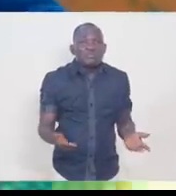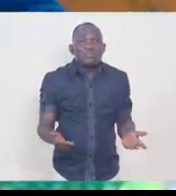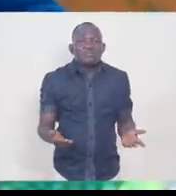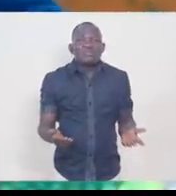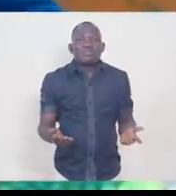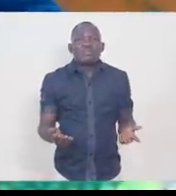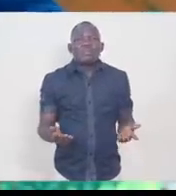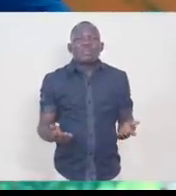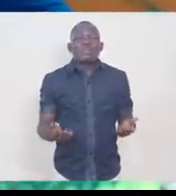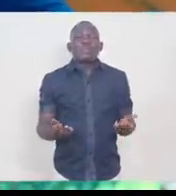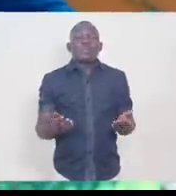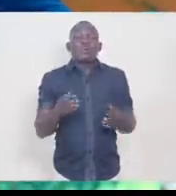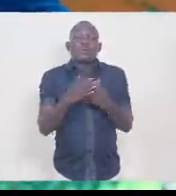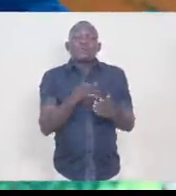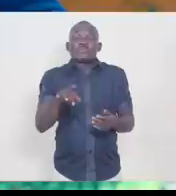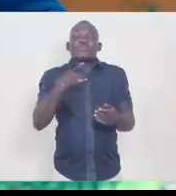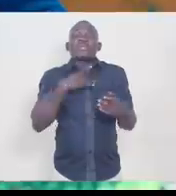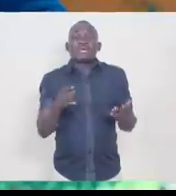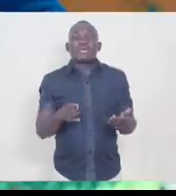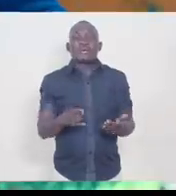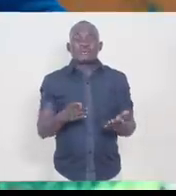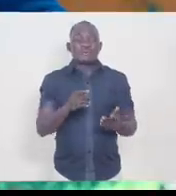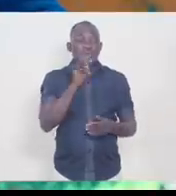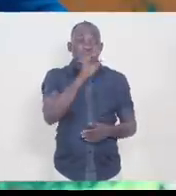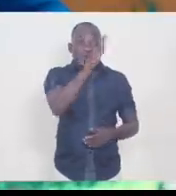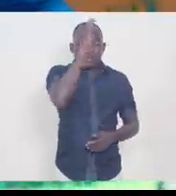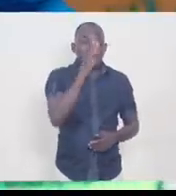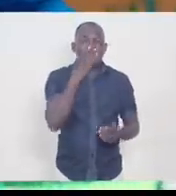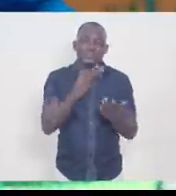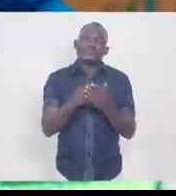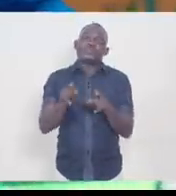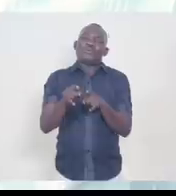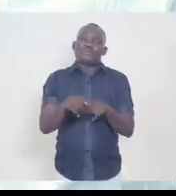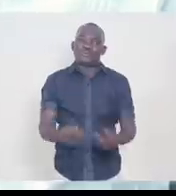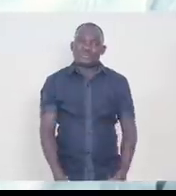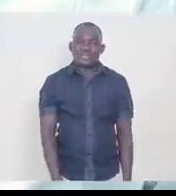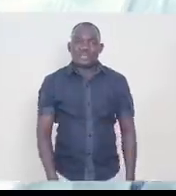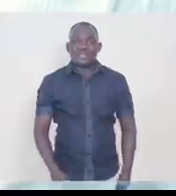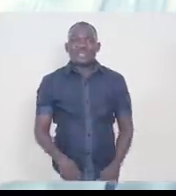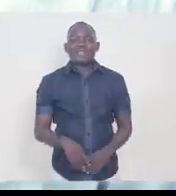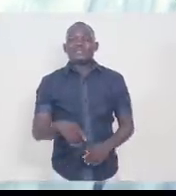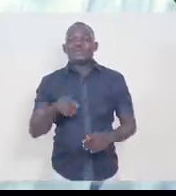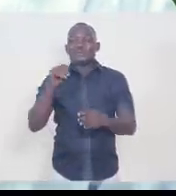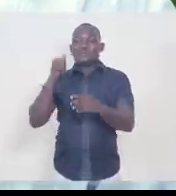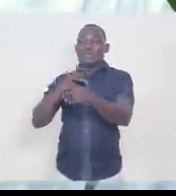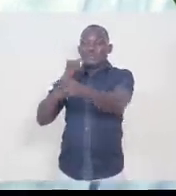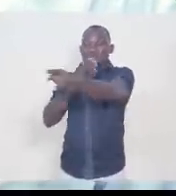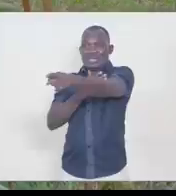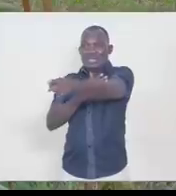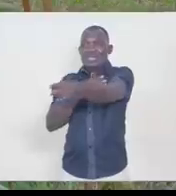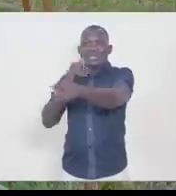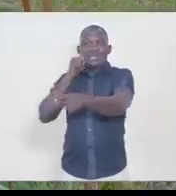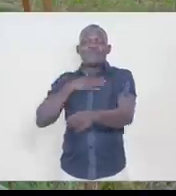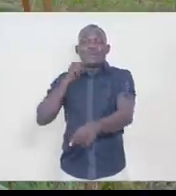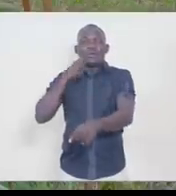and goes for what he wants. And your parents are good people too. Huh? Sarah here is my